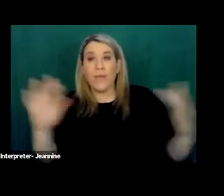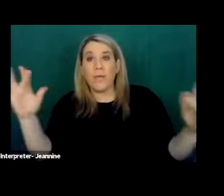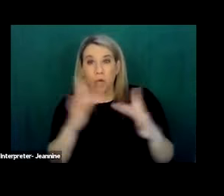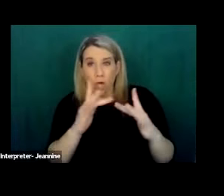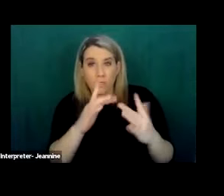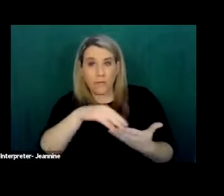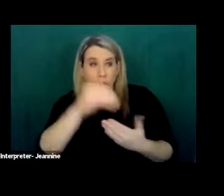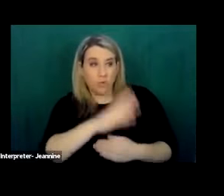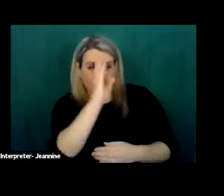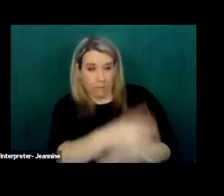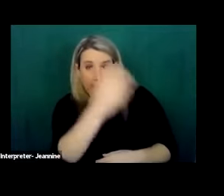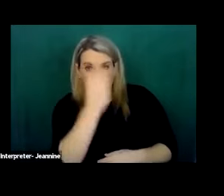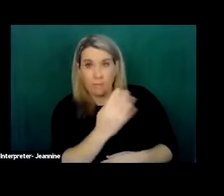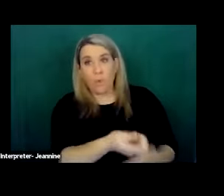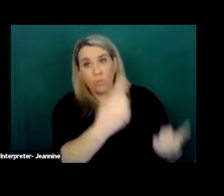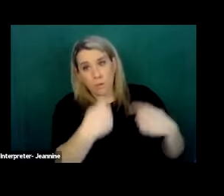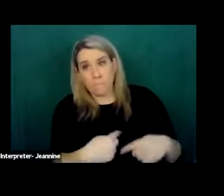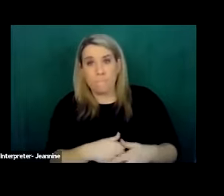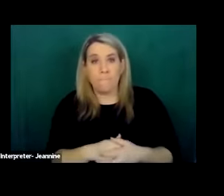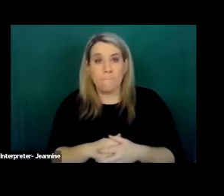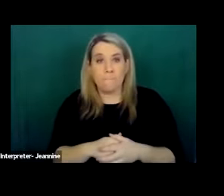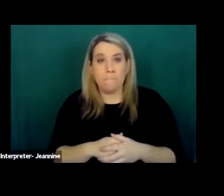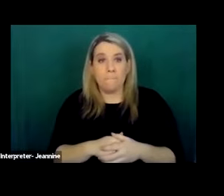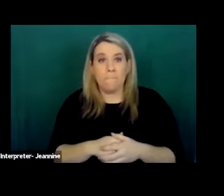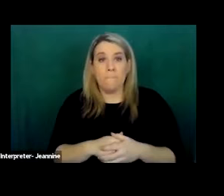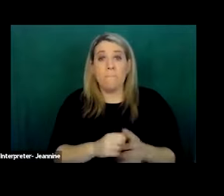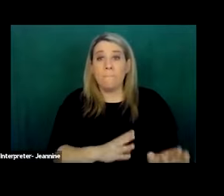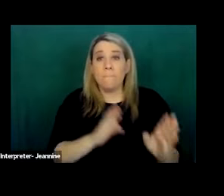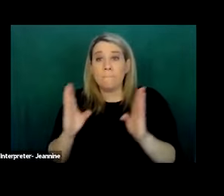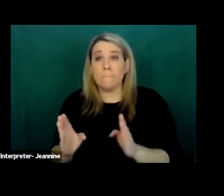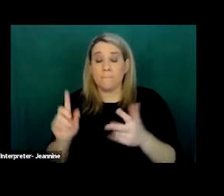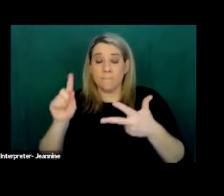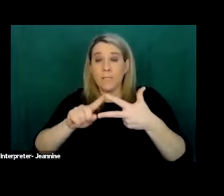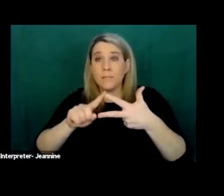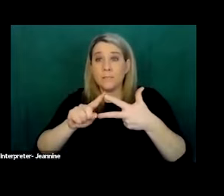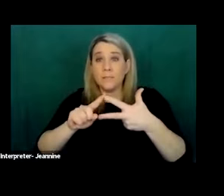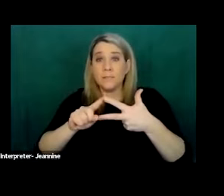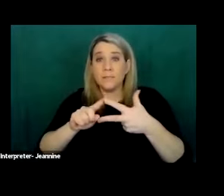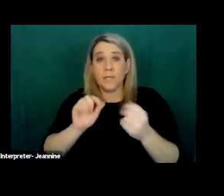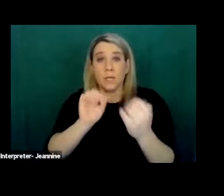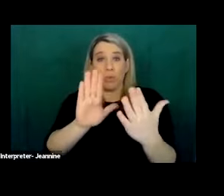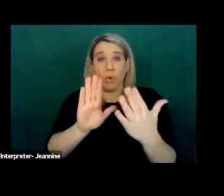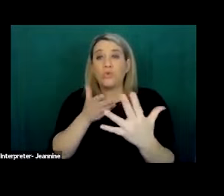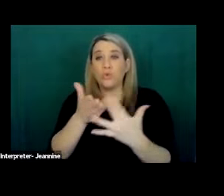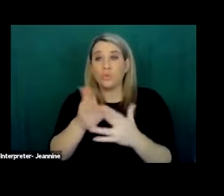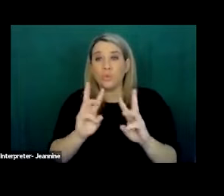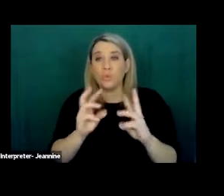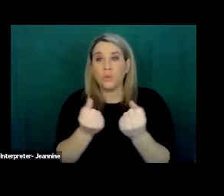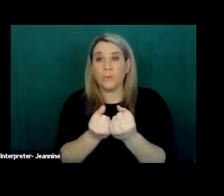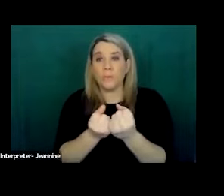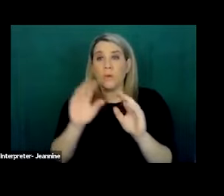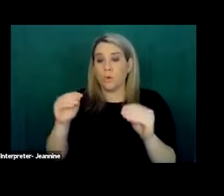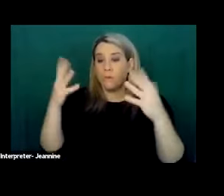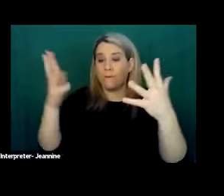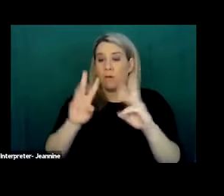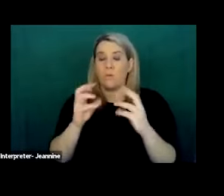they know they can come see us. The second way we work with our campus community is through workshops. We can provide